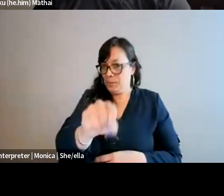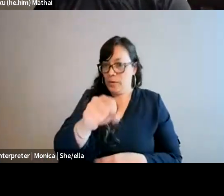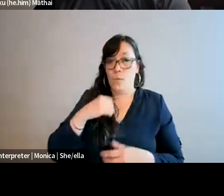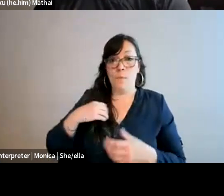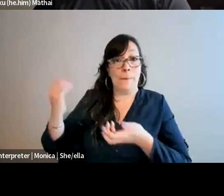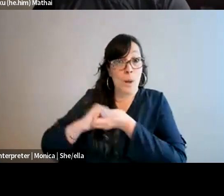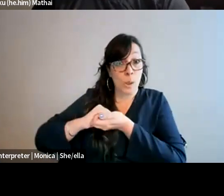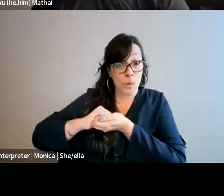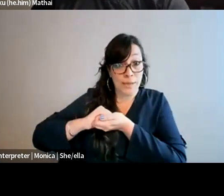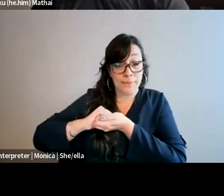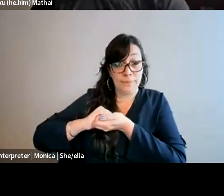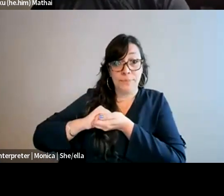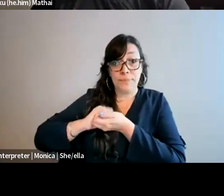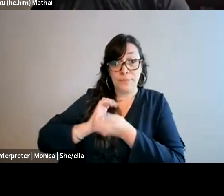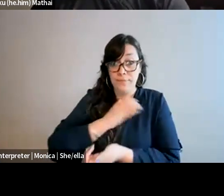partnering,